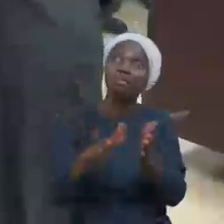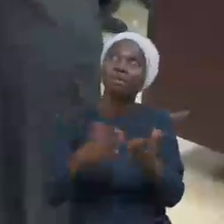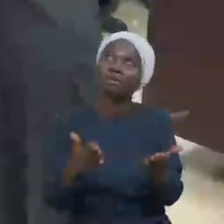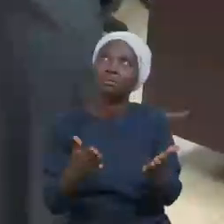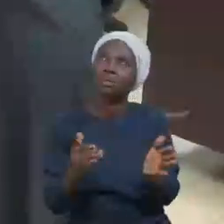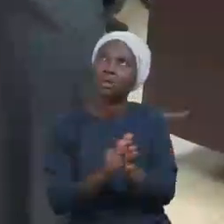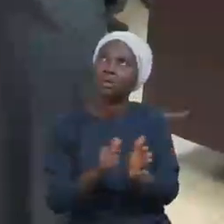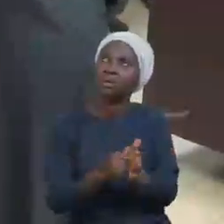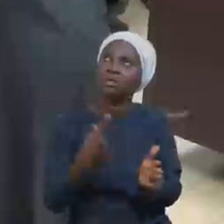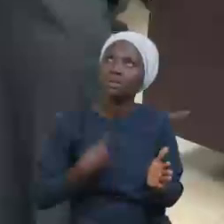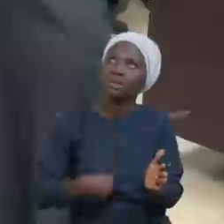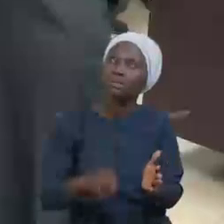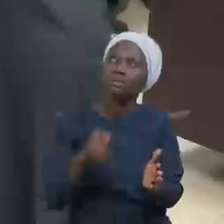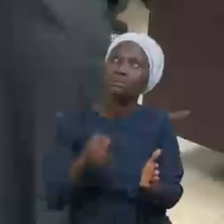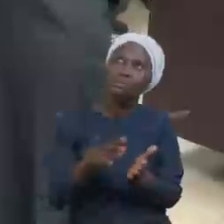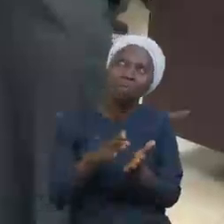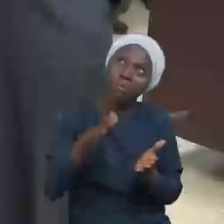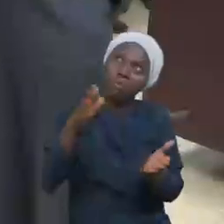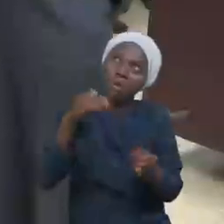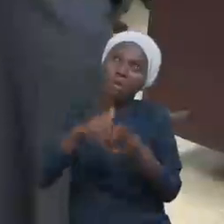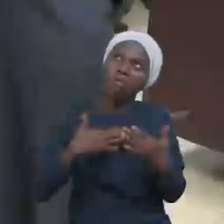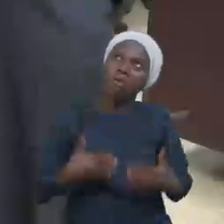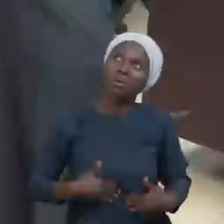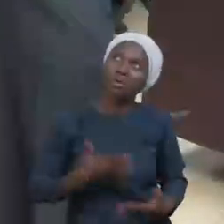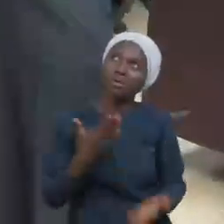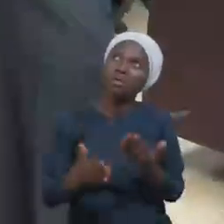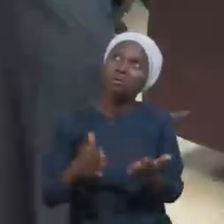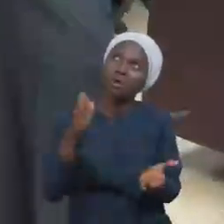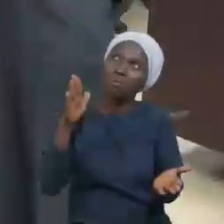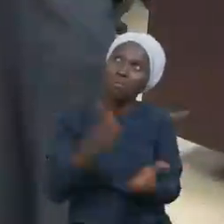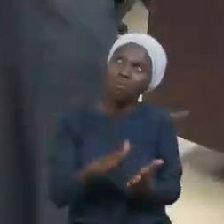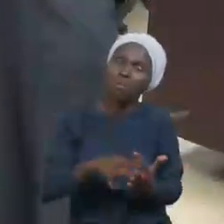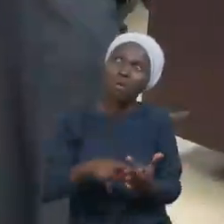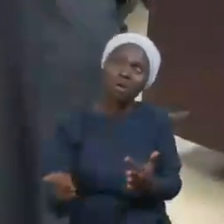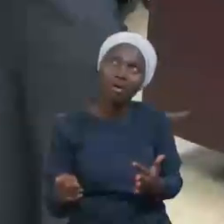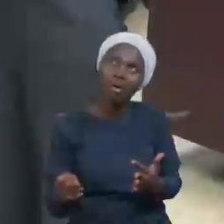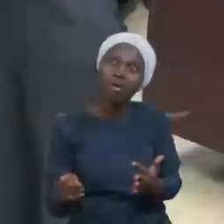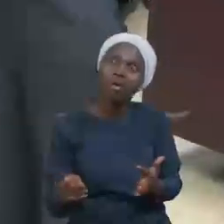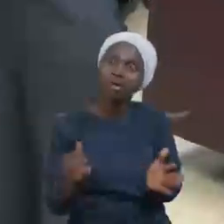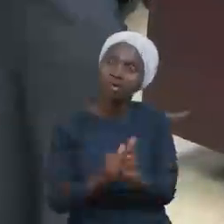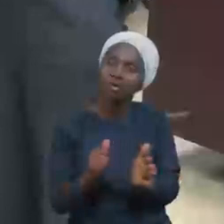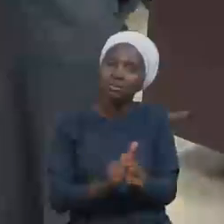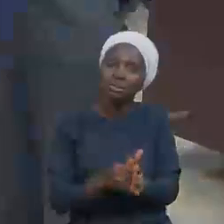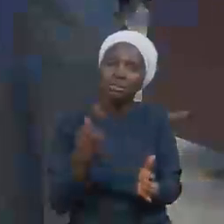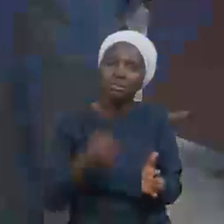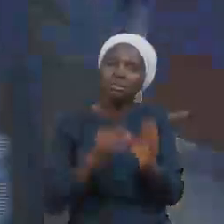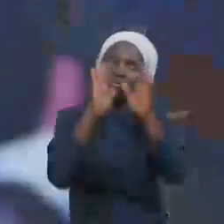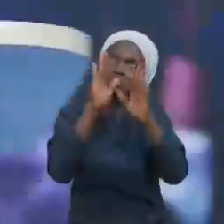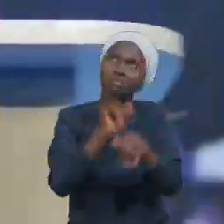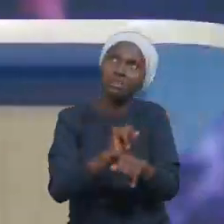the hernia might vanish away, that the swelling might vanish away, that the